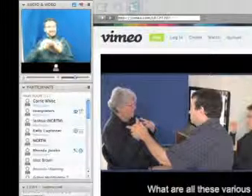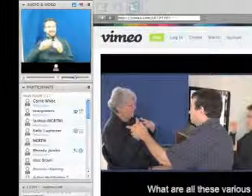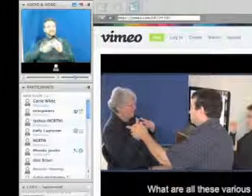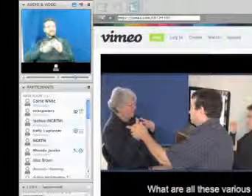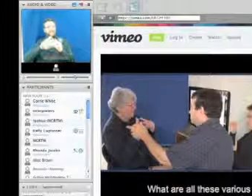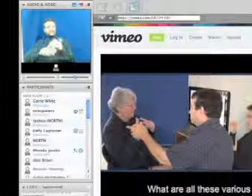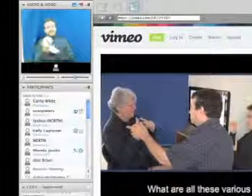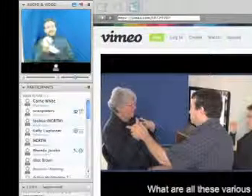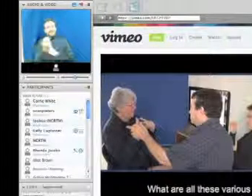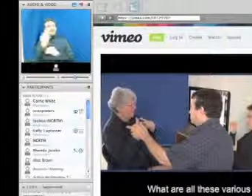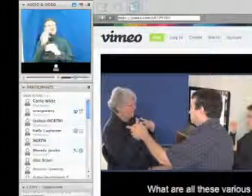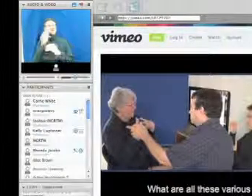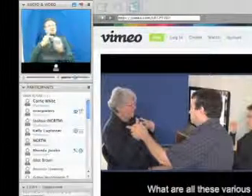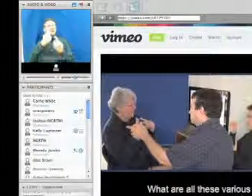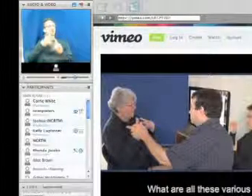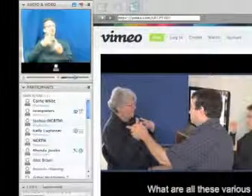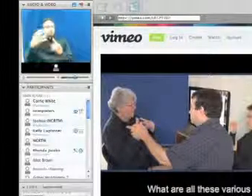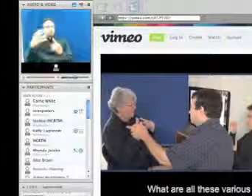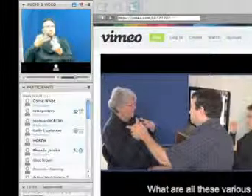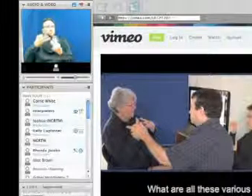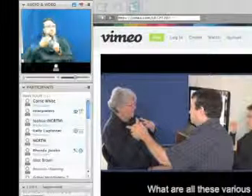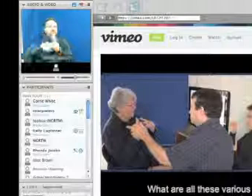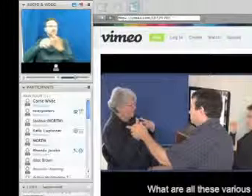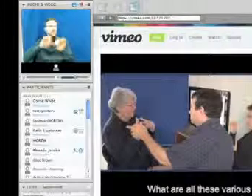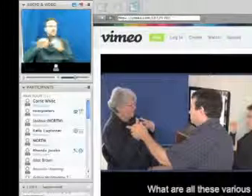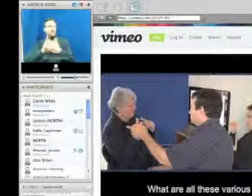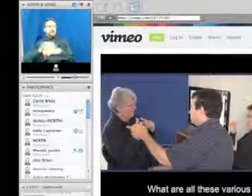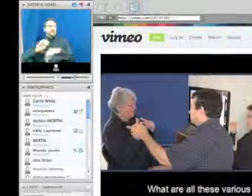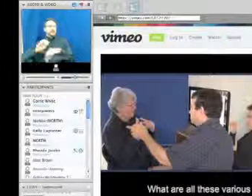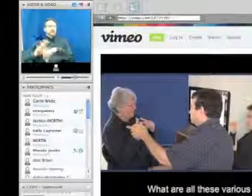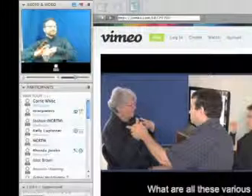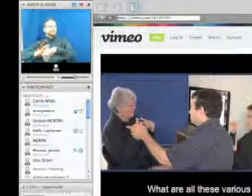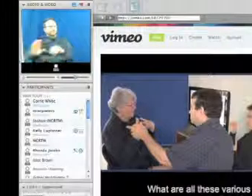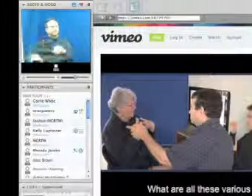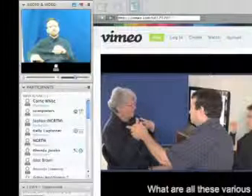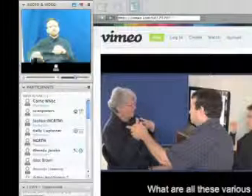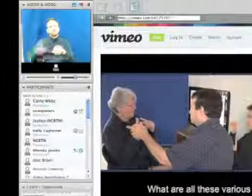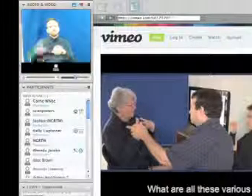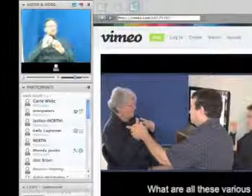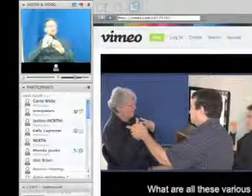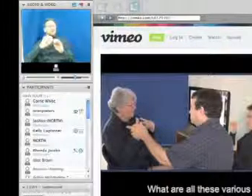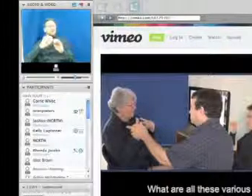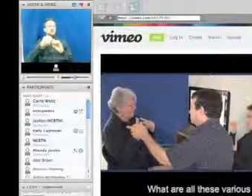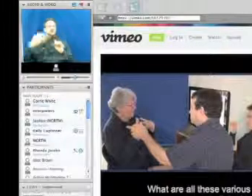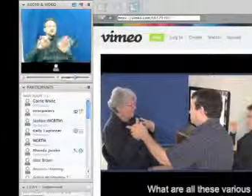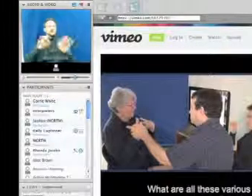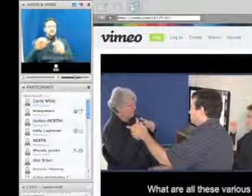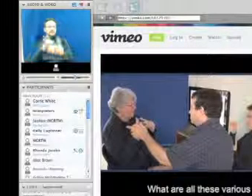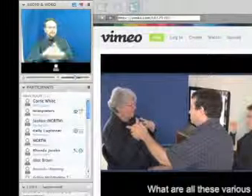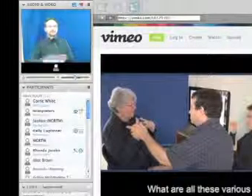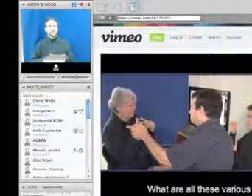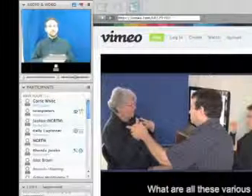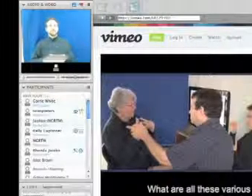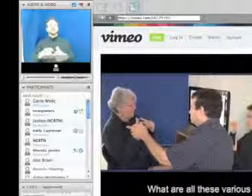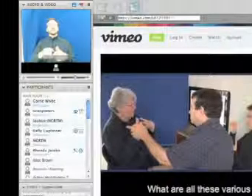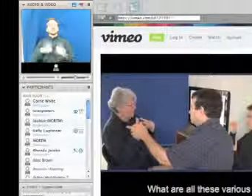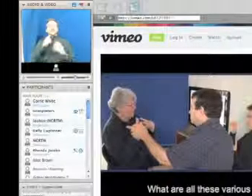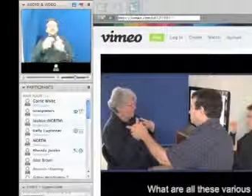area also. Okay, I'm going to play this again, and I'll just do